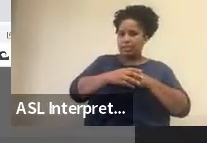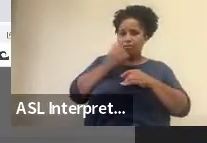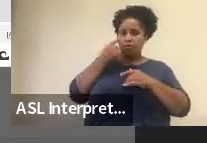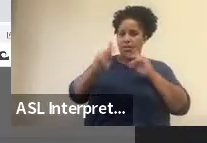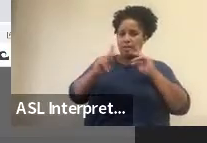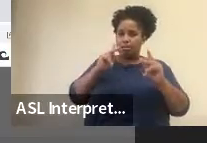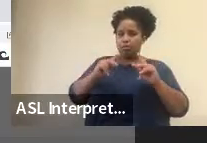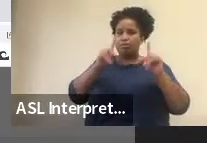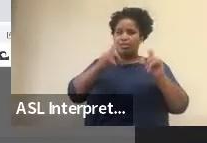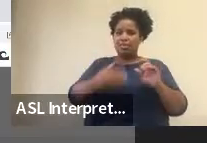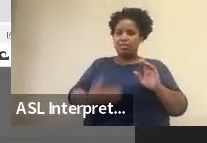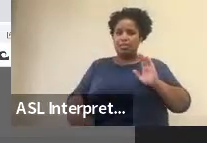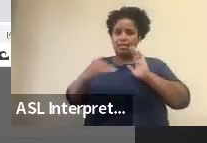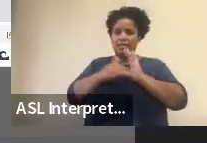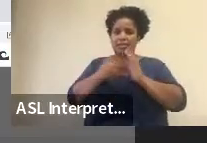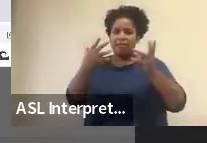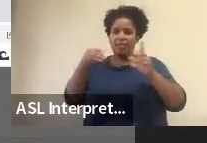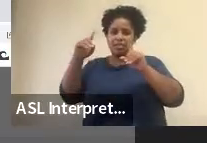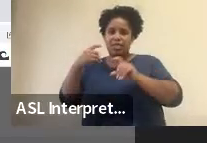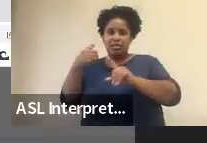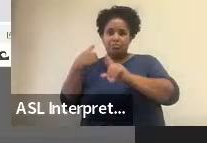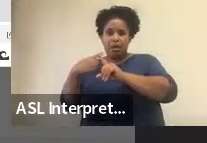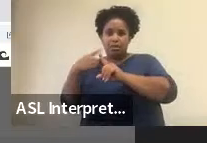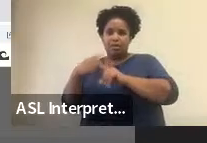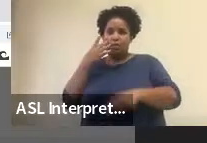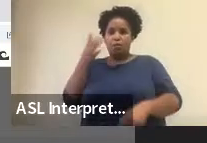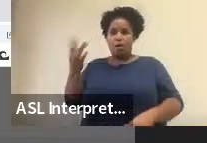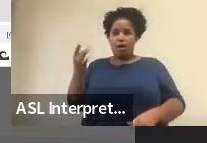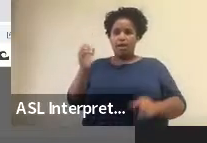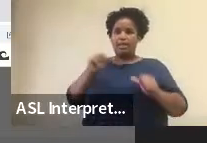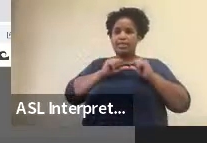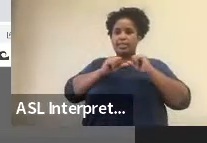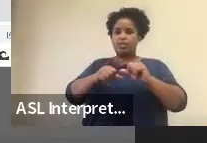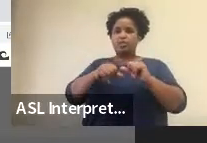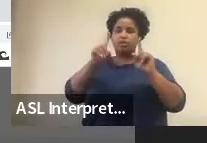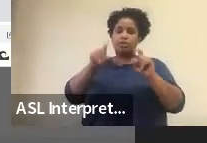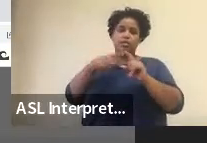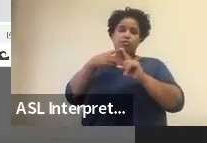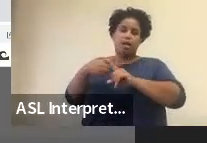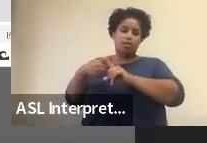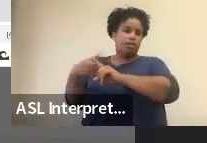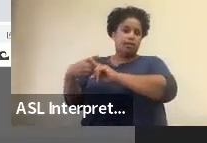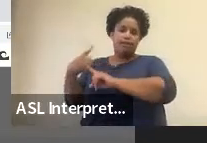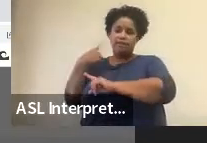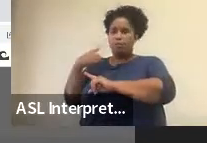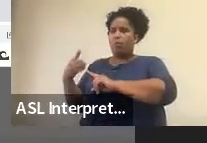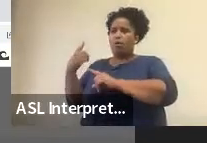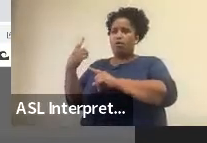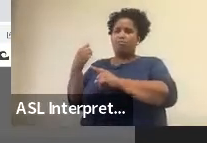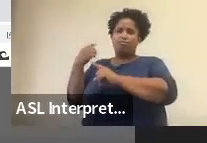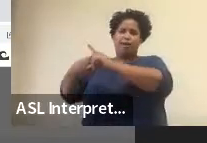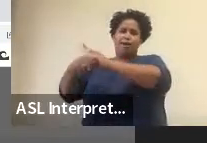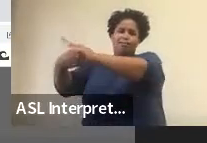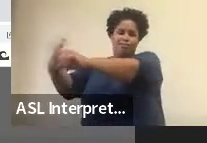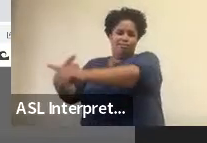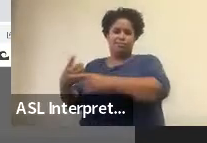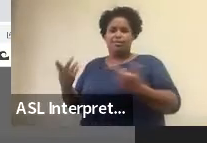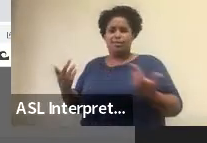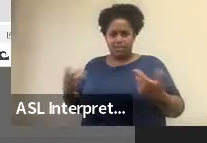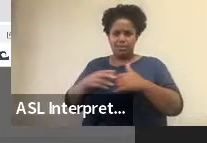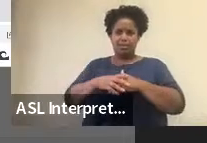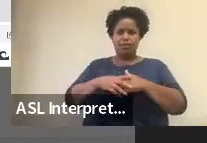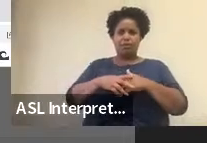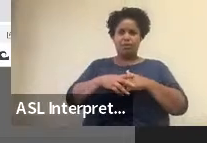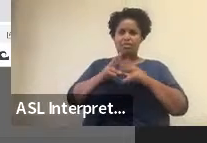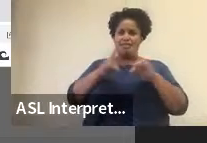to retest once they've tested positive, because they can continue to test positive for an X amount of months. And so that is